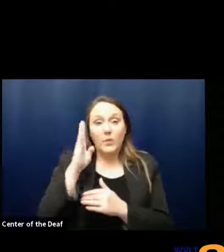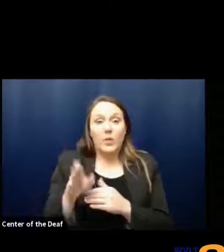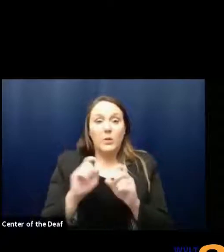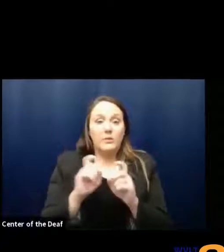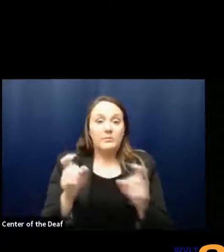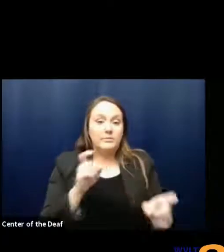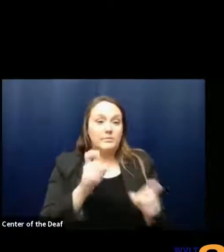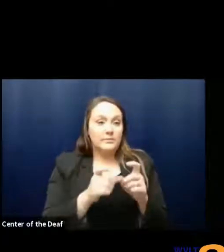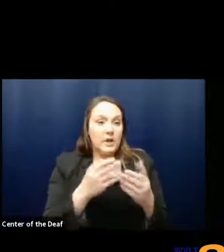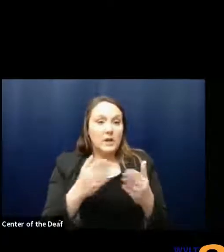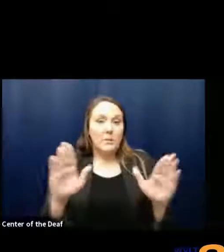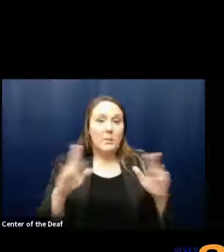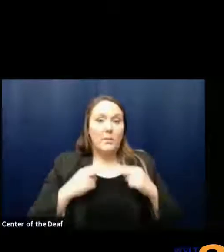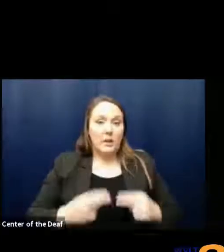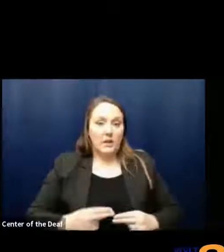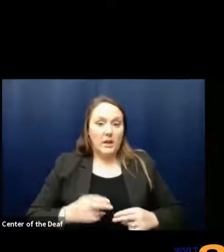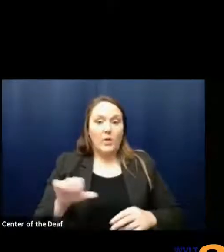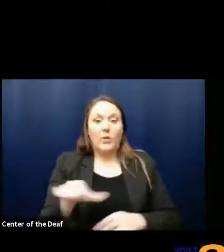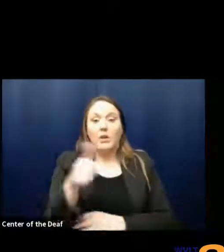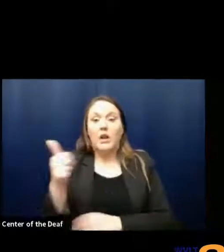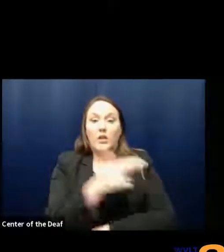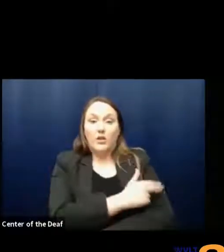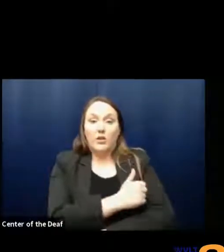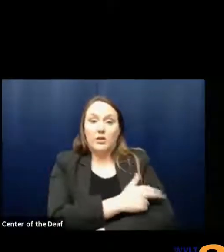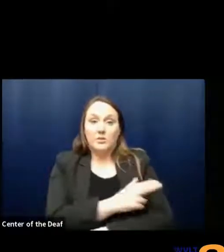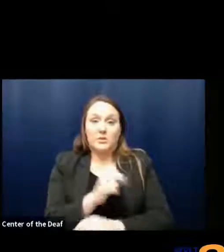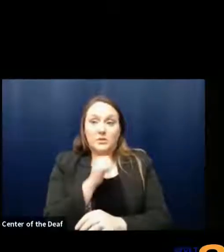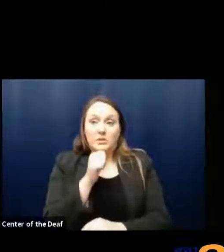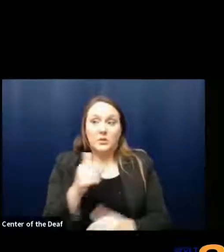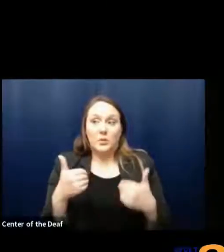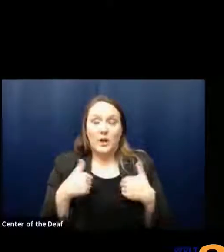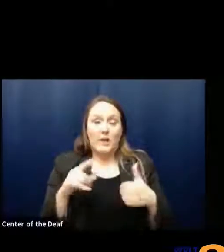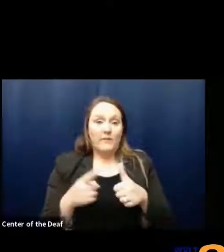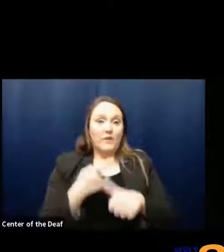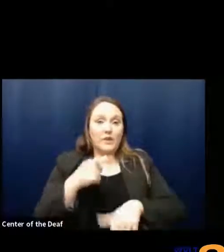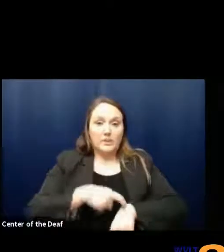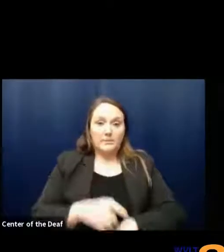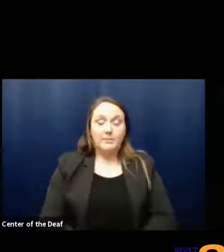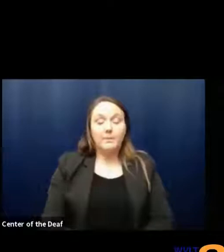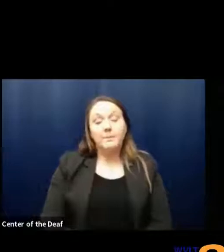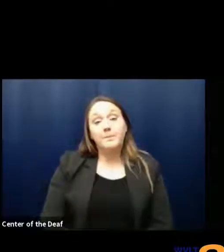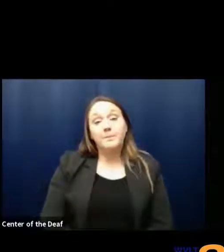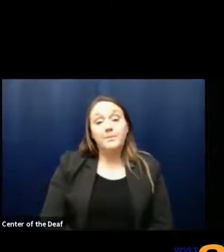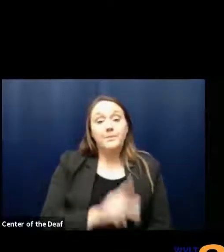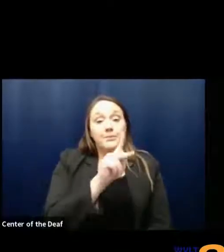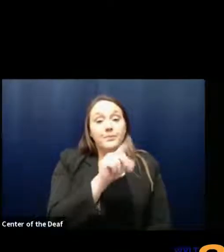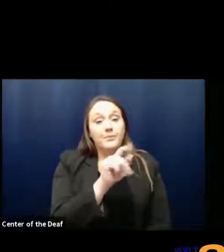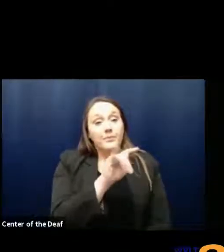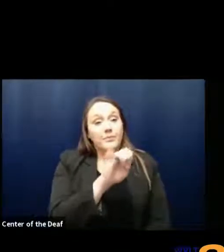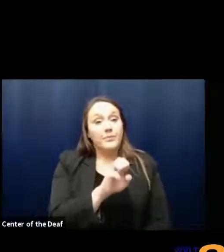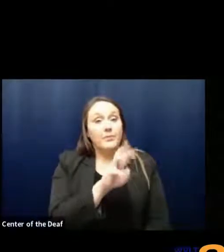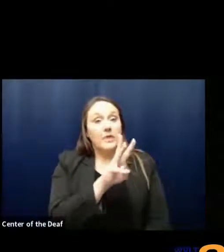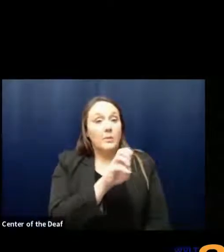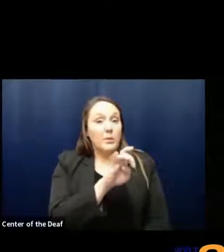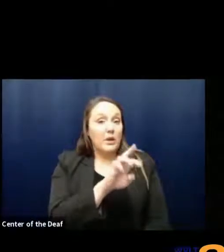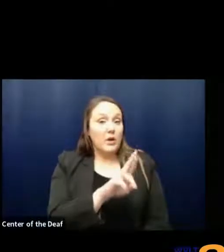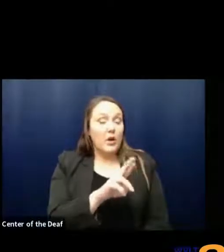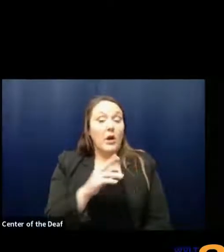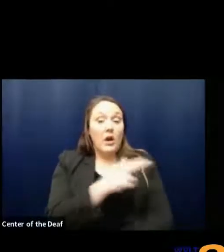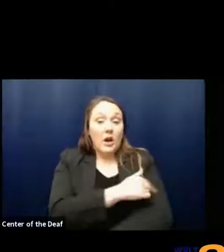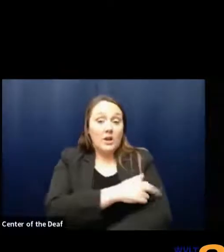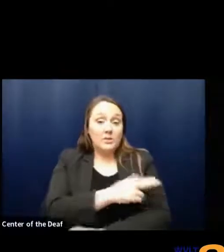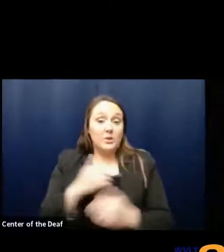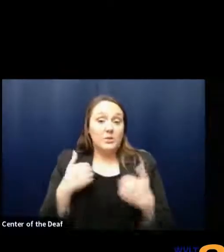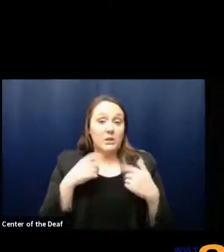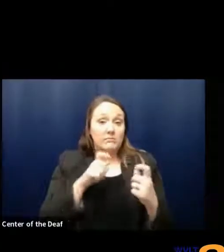and some other hospitals who didn't get it in the first round. From Katie with WBIR, do hospitals have specific